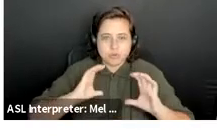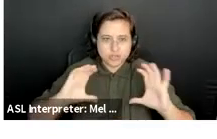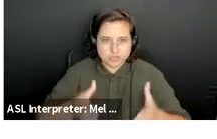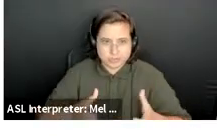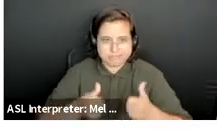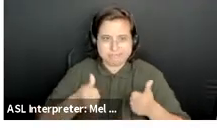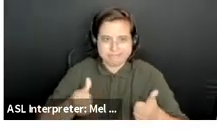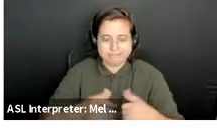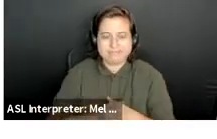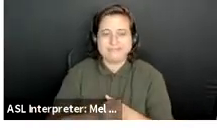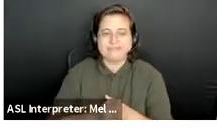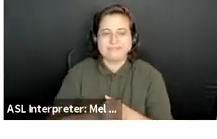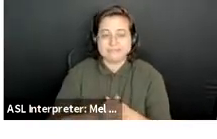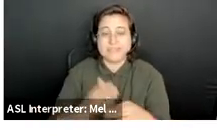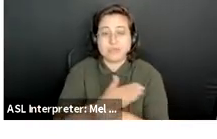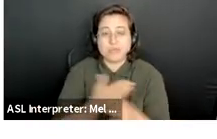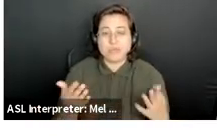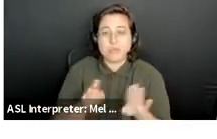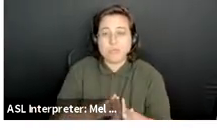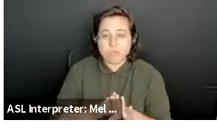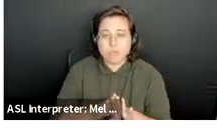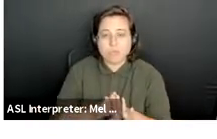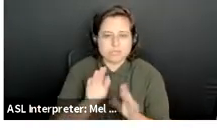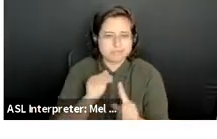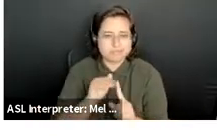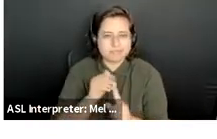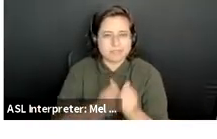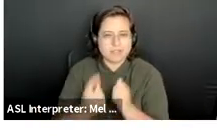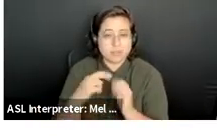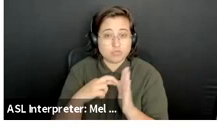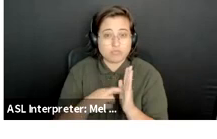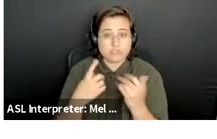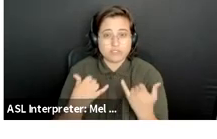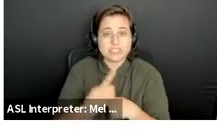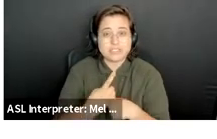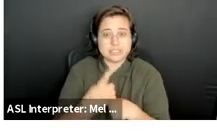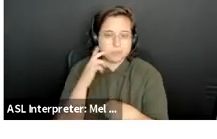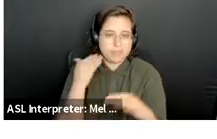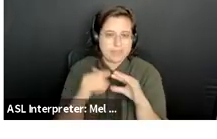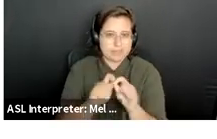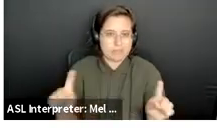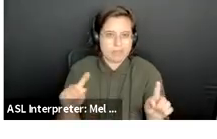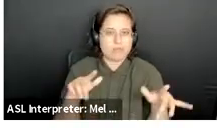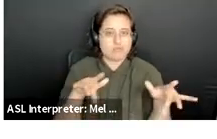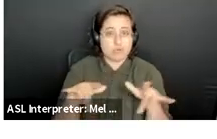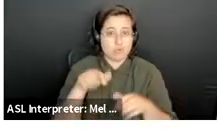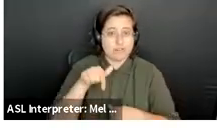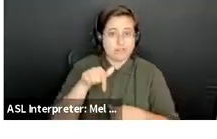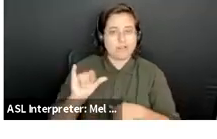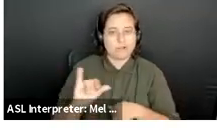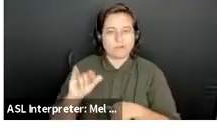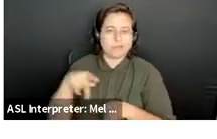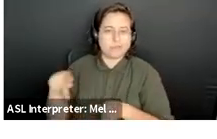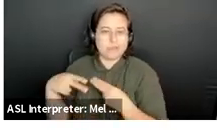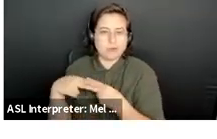Before we depart, a reminder that everyone who registered for today's event will receive an email with the recording and the PowerPoint presented